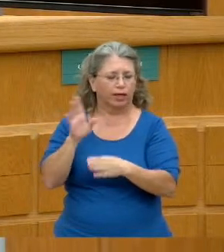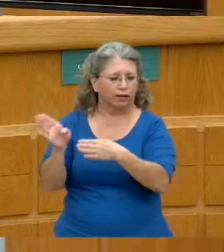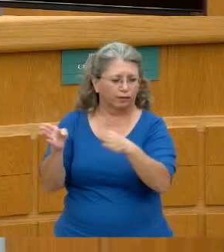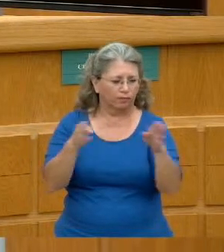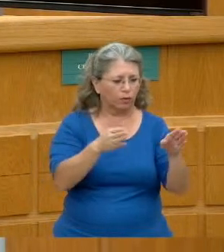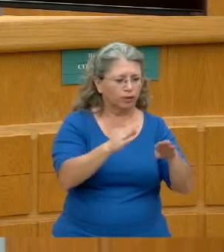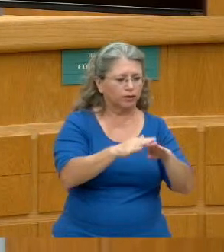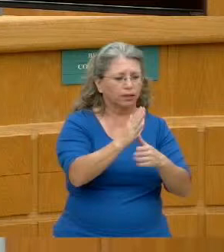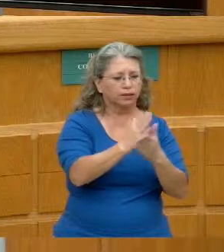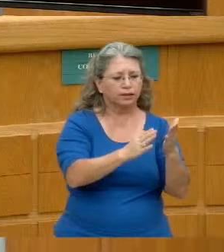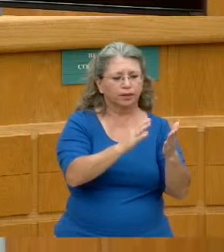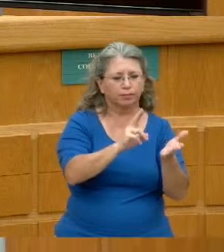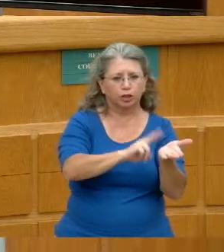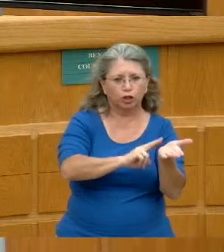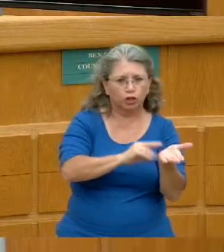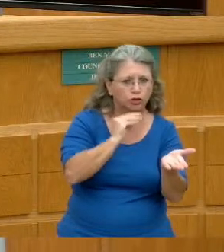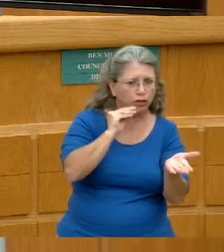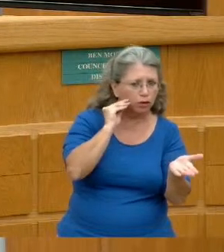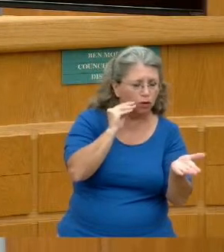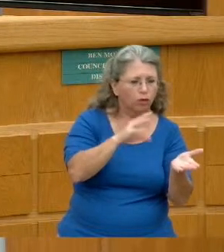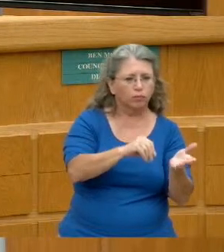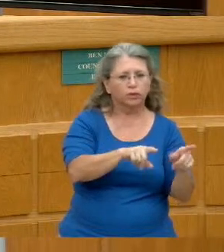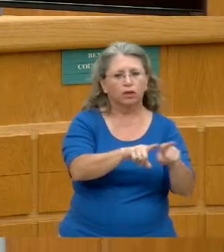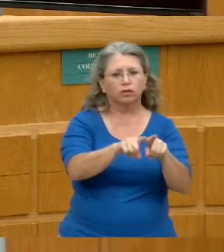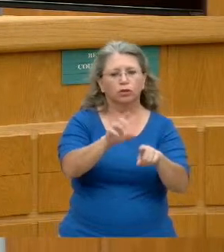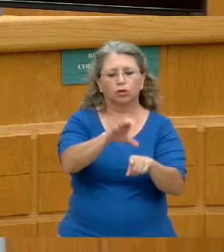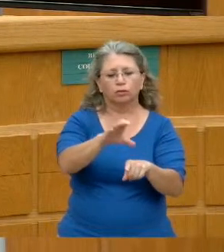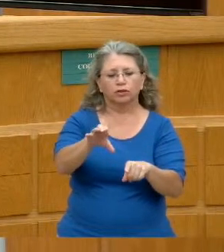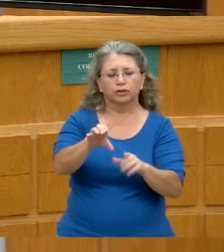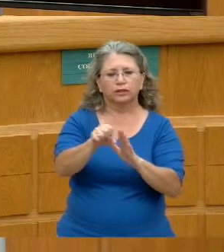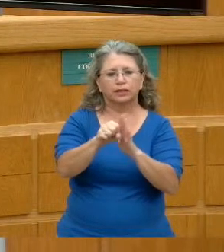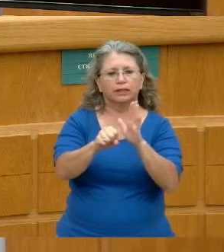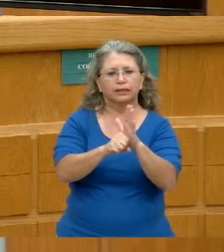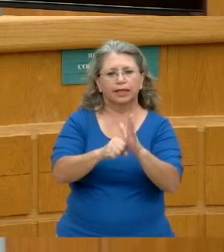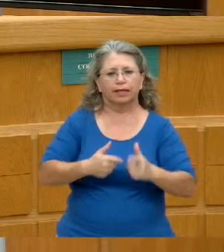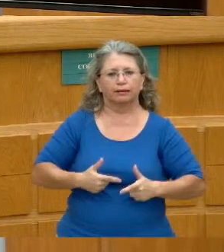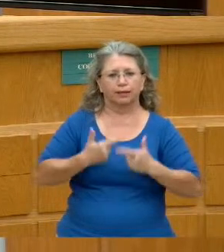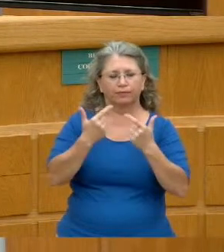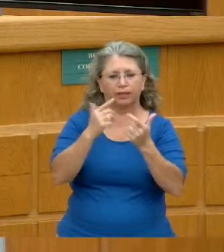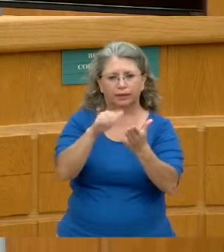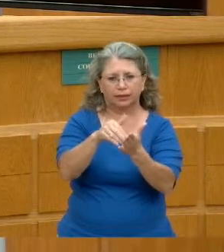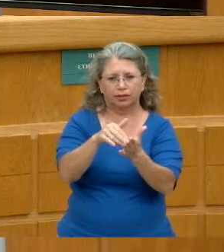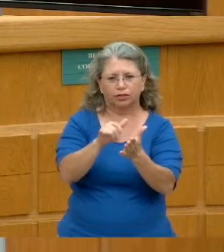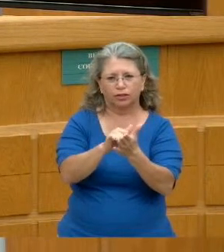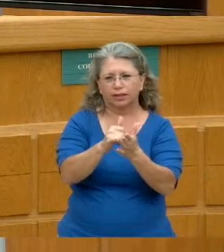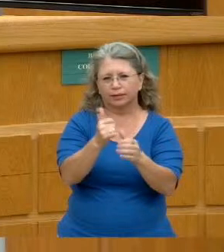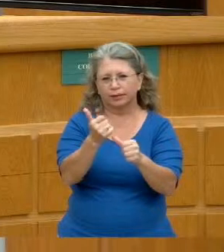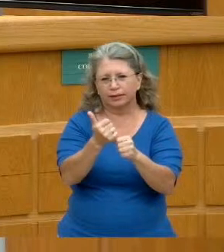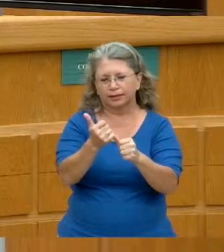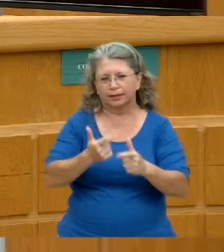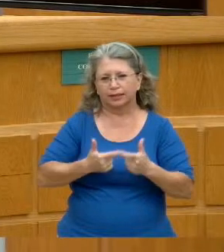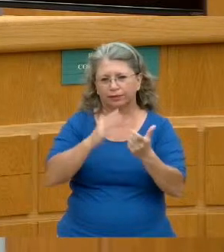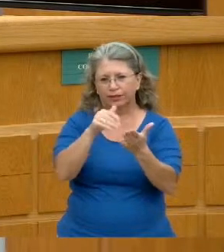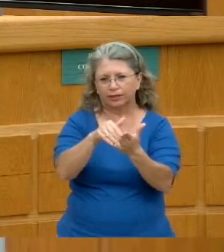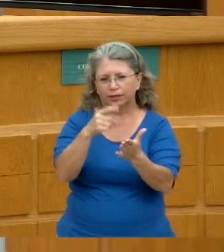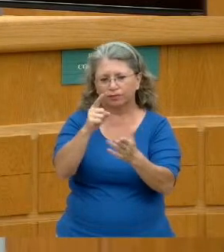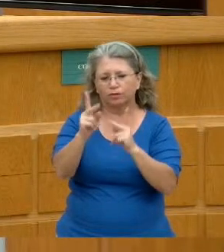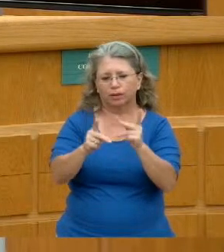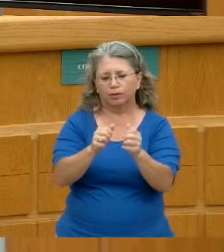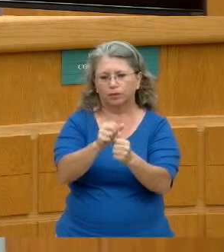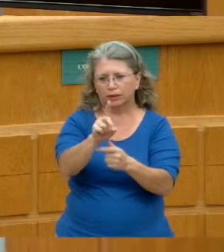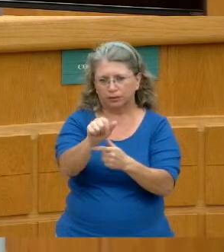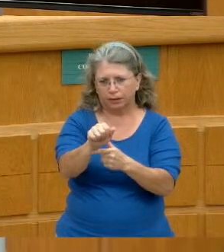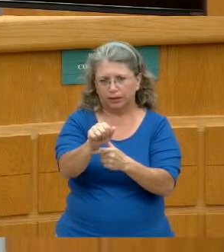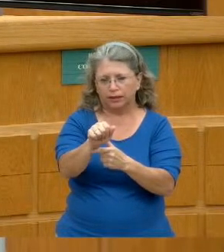as the Corpus Christi State Living Center, which is an assisted living center for persons with disabilities that the state